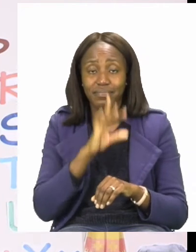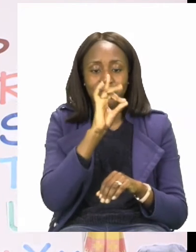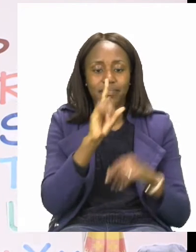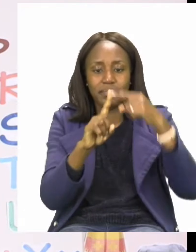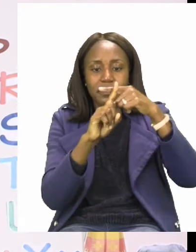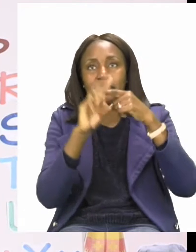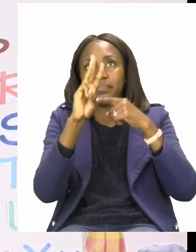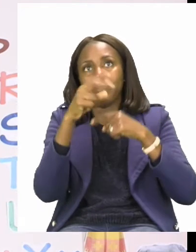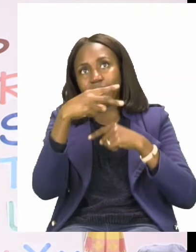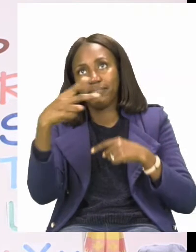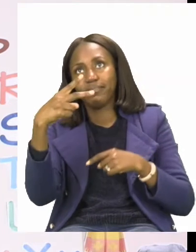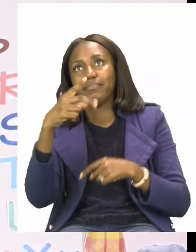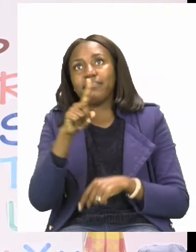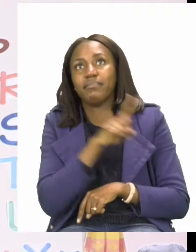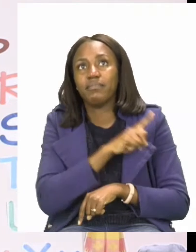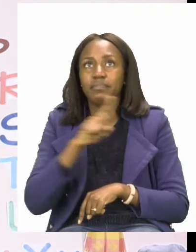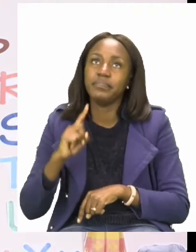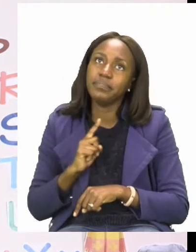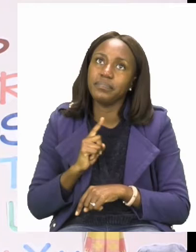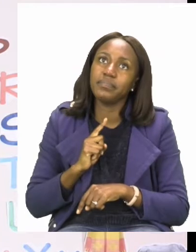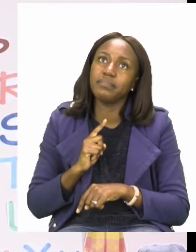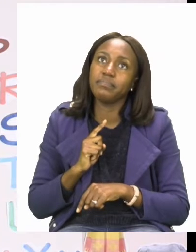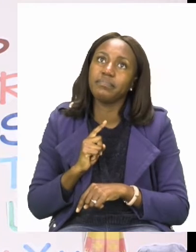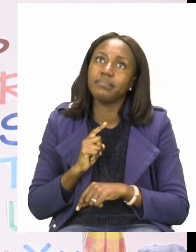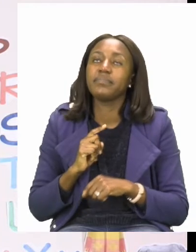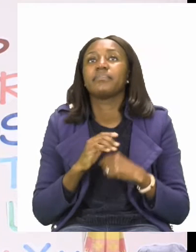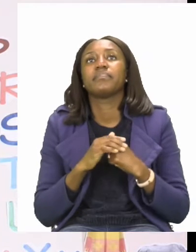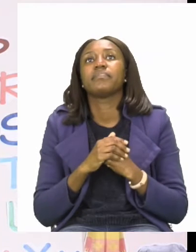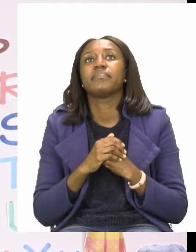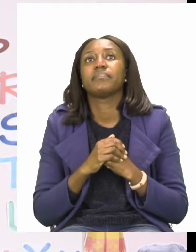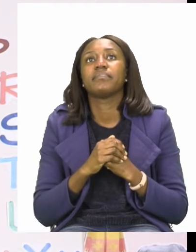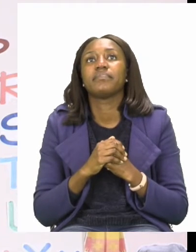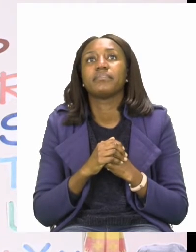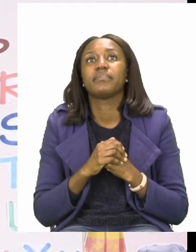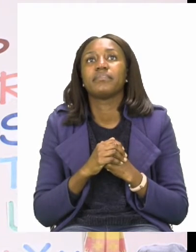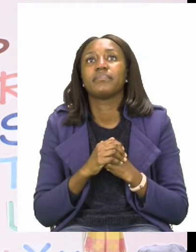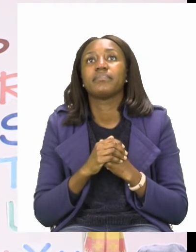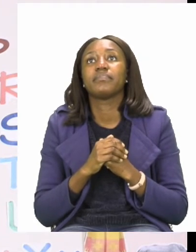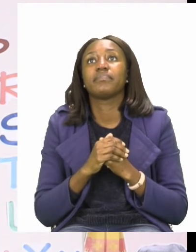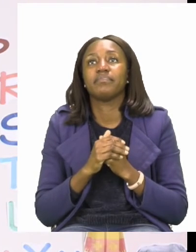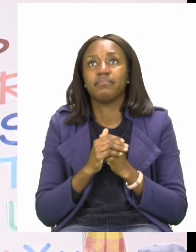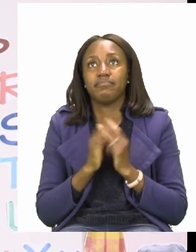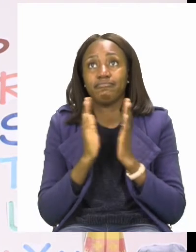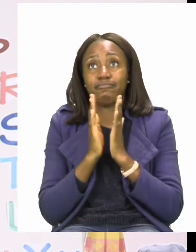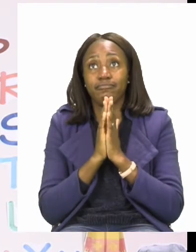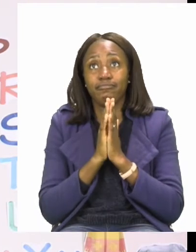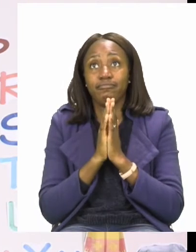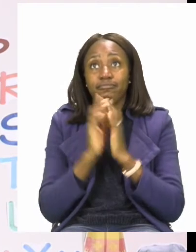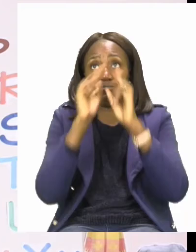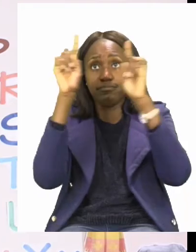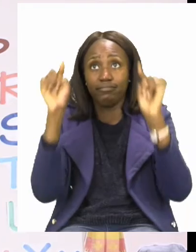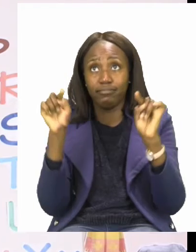3 equals 11. Don't forget to put your answer inside the box. Now the